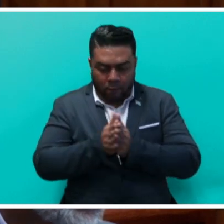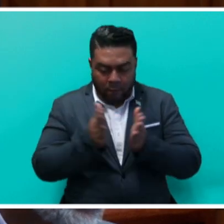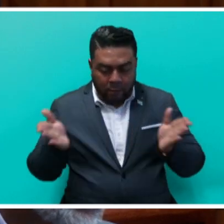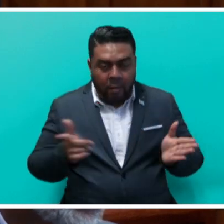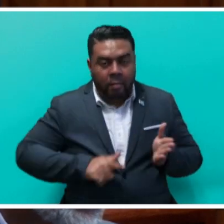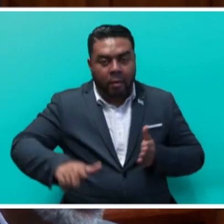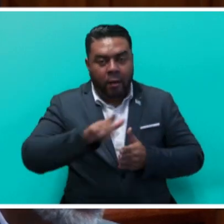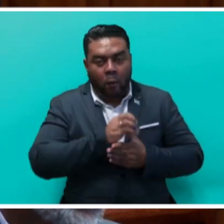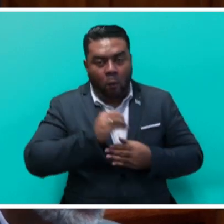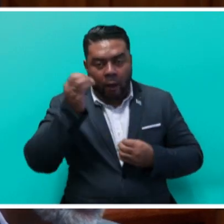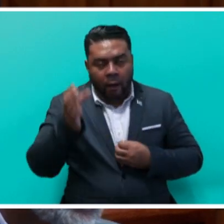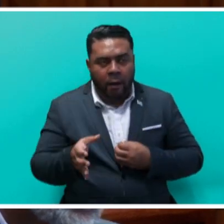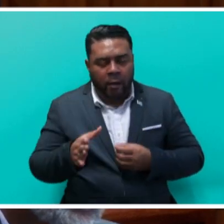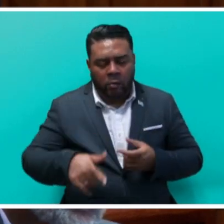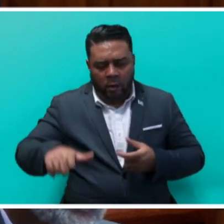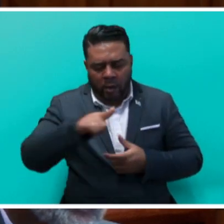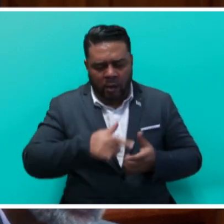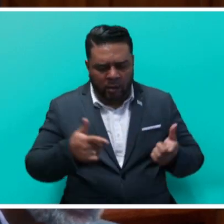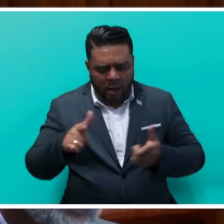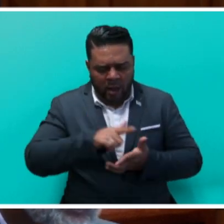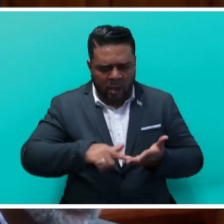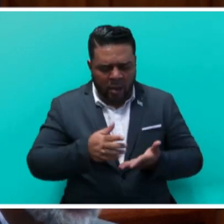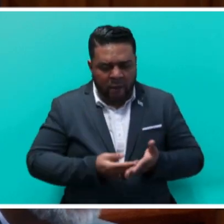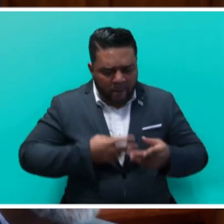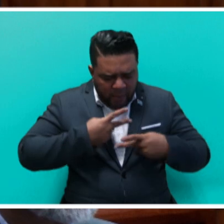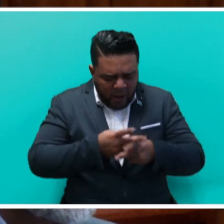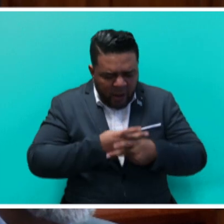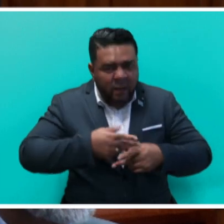their land for productive agricultural use